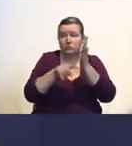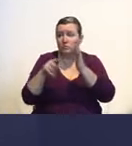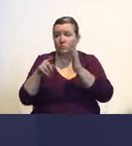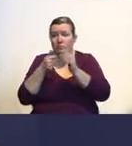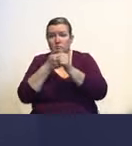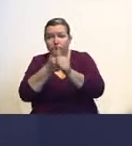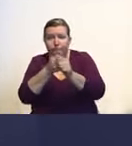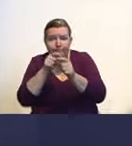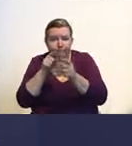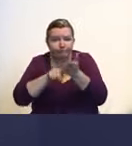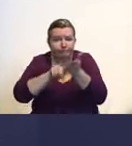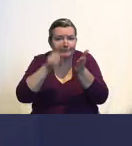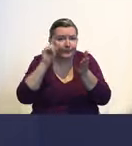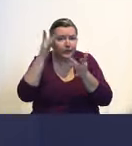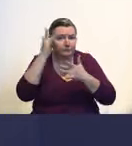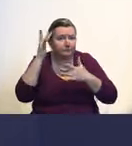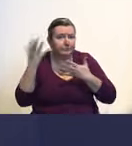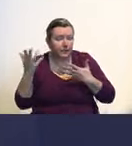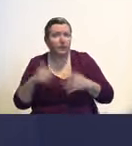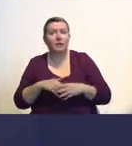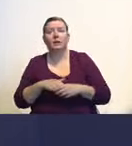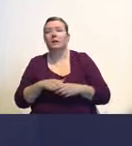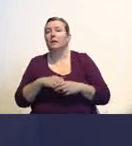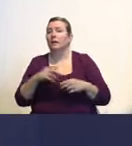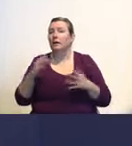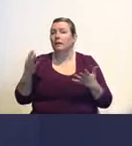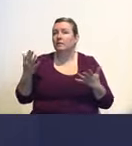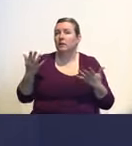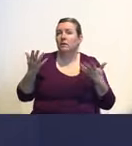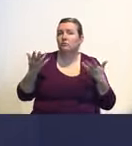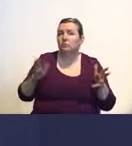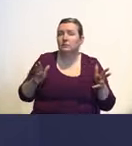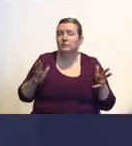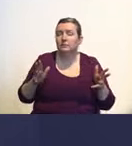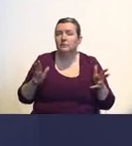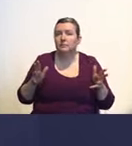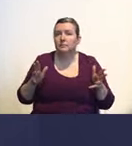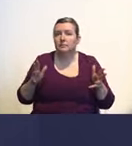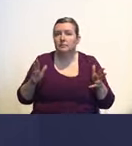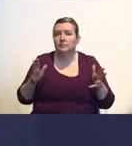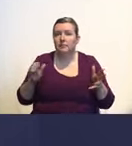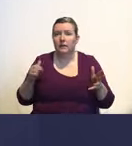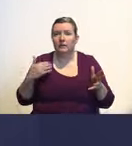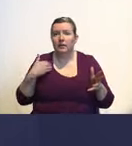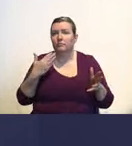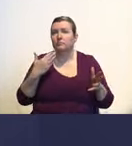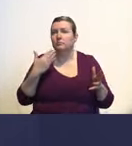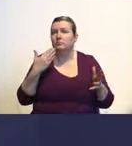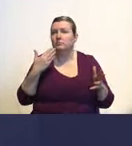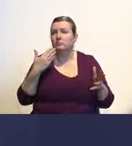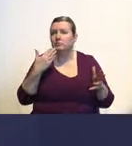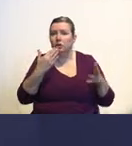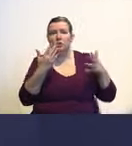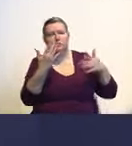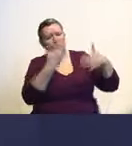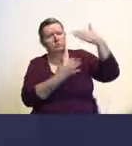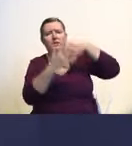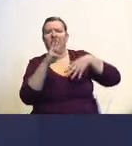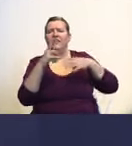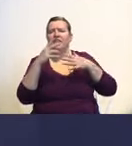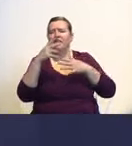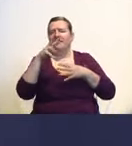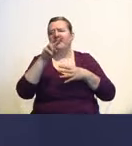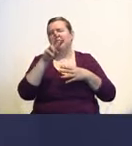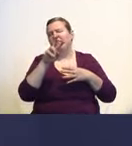COVID-19 or who have been exposed, and maintain adequate ventilation. The vaccination rates of